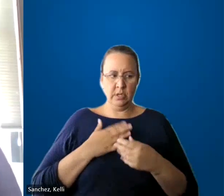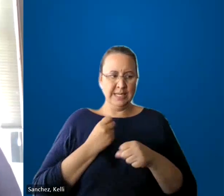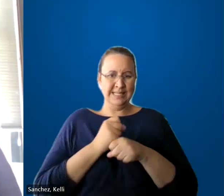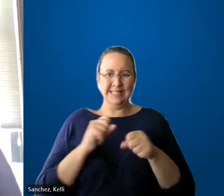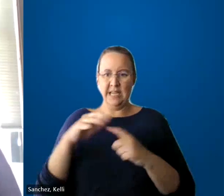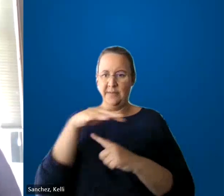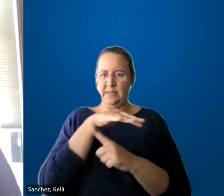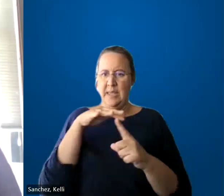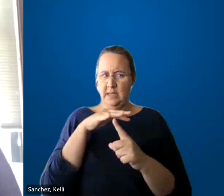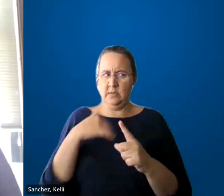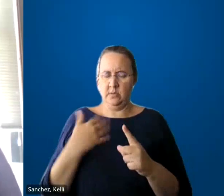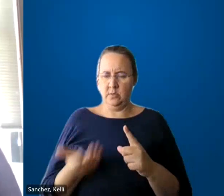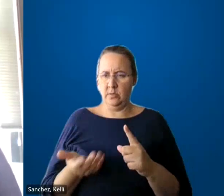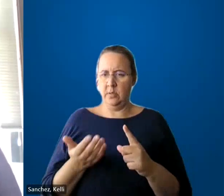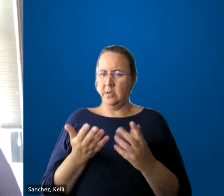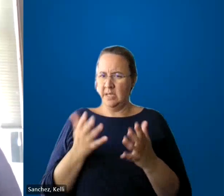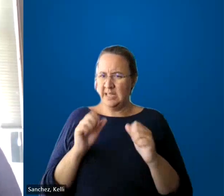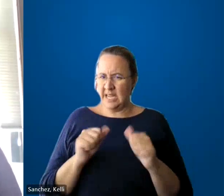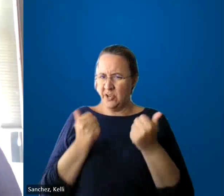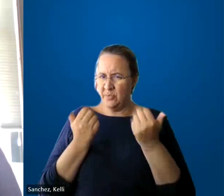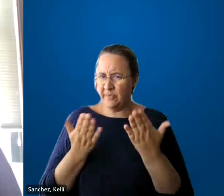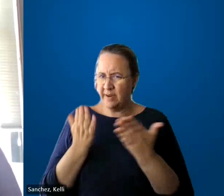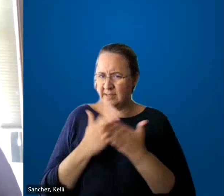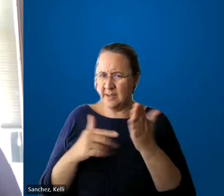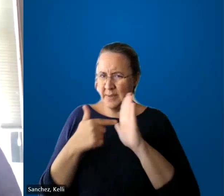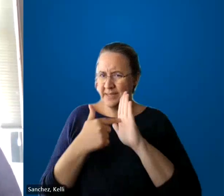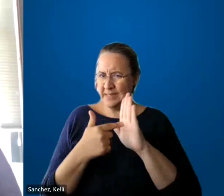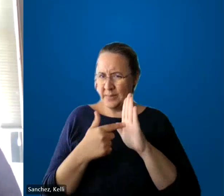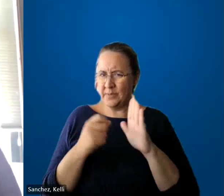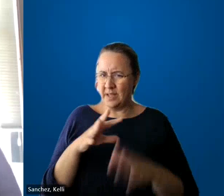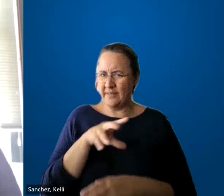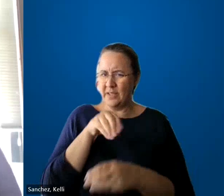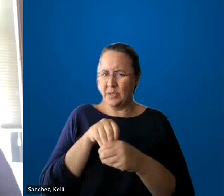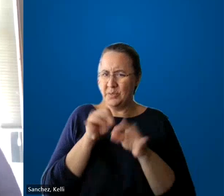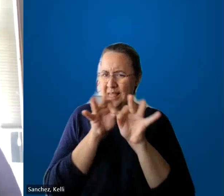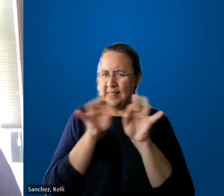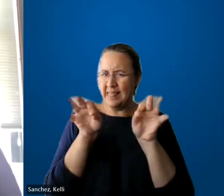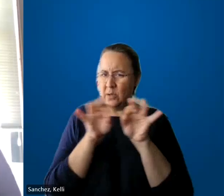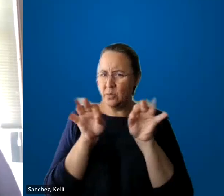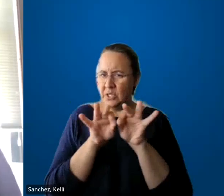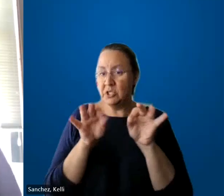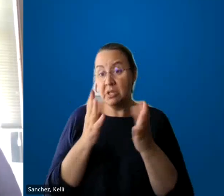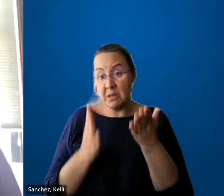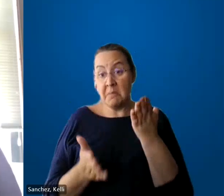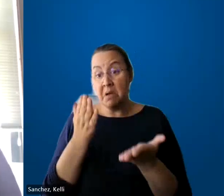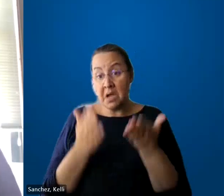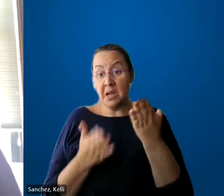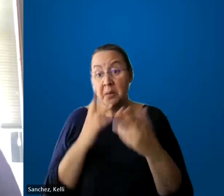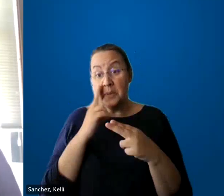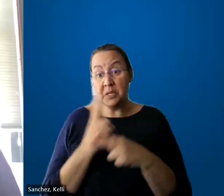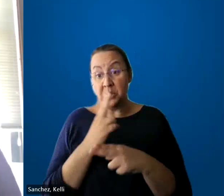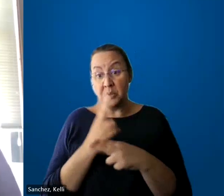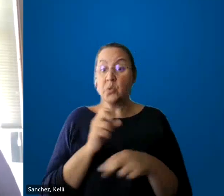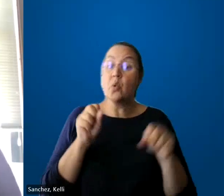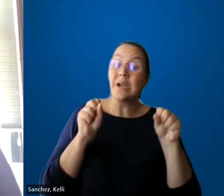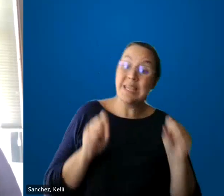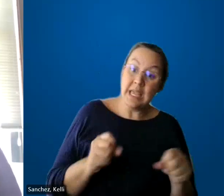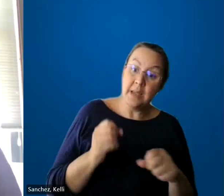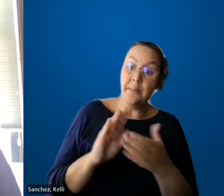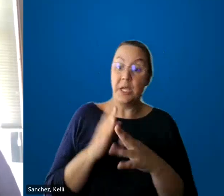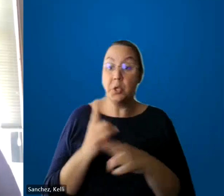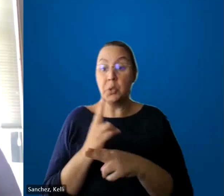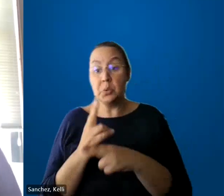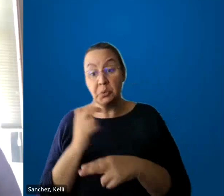space, sorry? And can you provide some examples of inclusive language that could have been used or can be used?